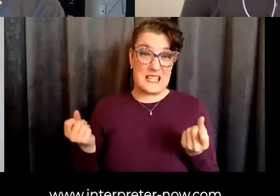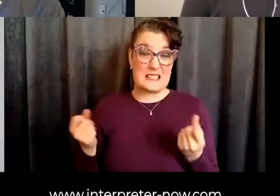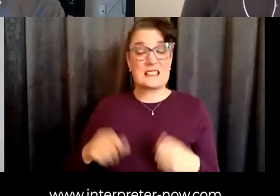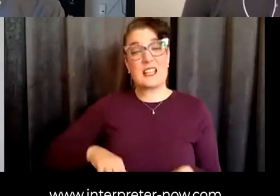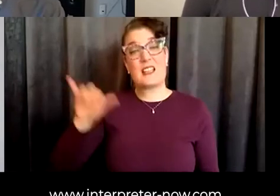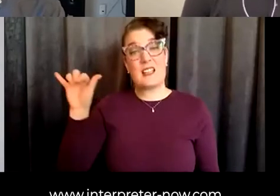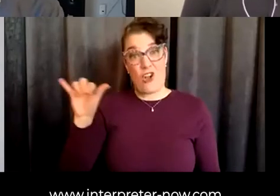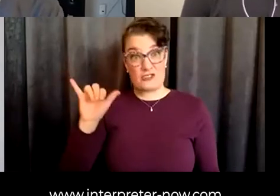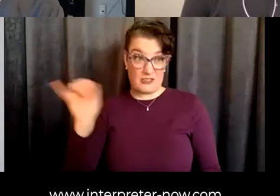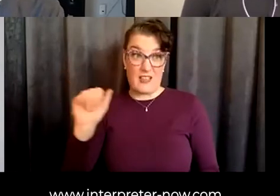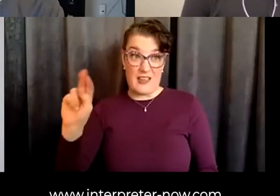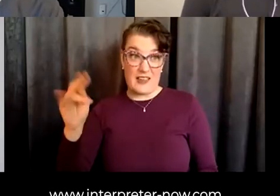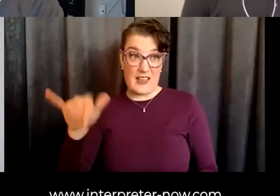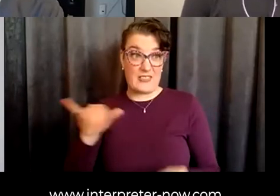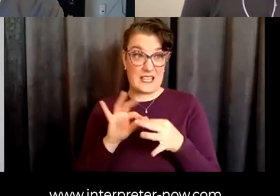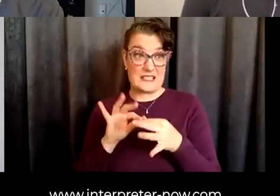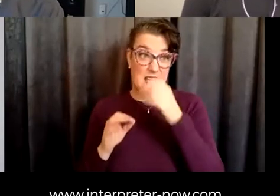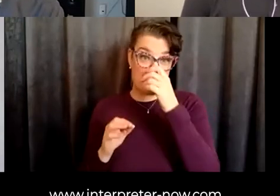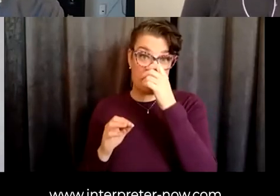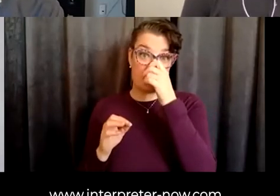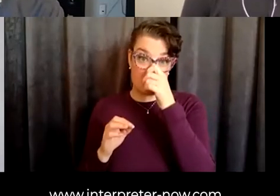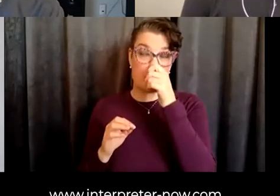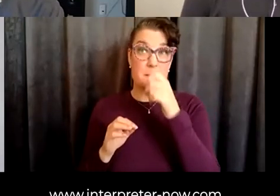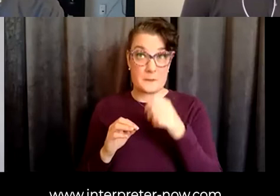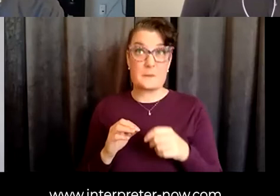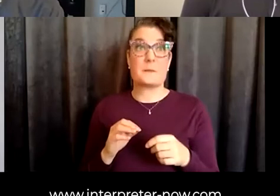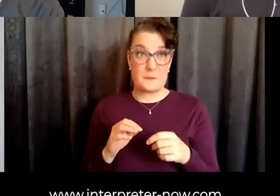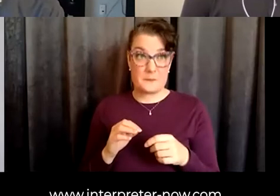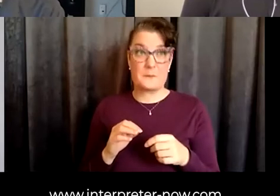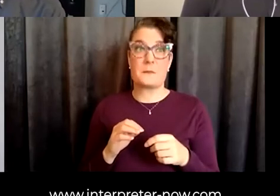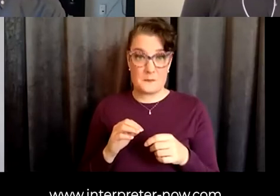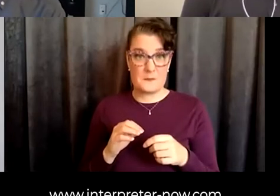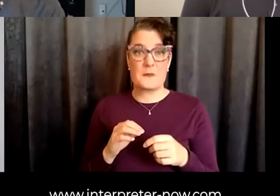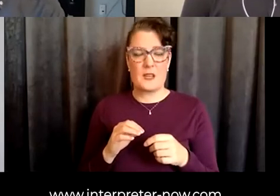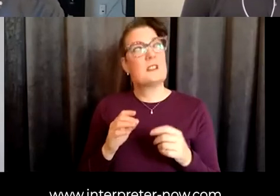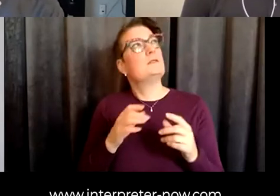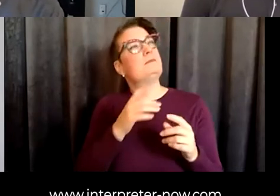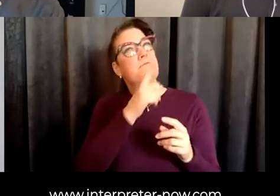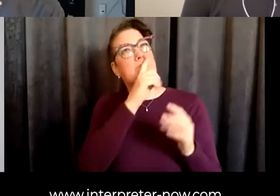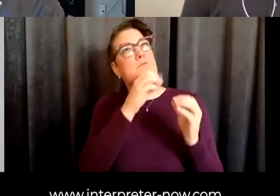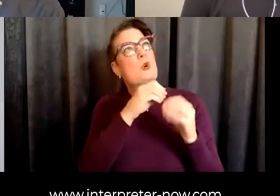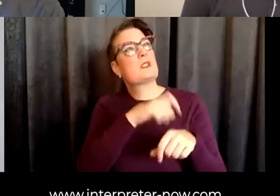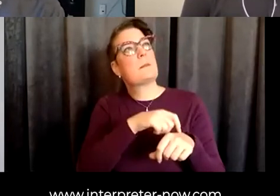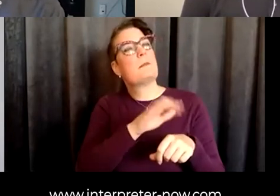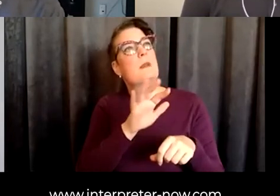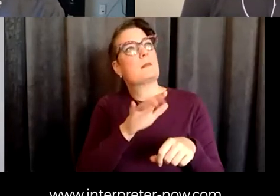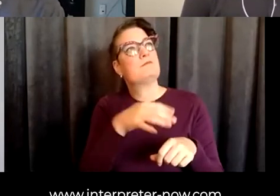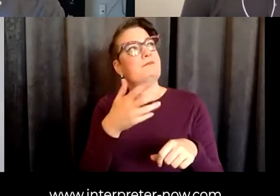know, like Anthony said, really spending more time, or not spending more time, but just